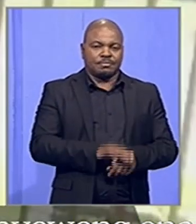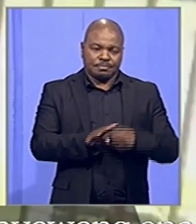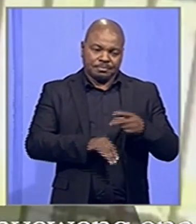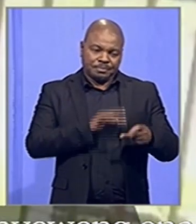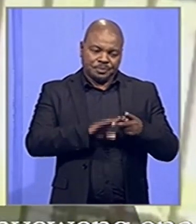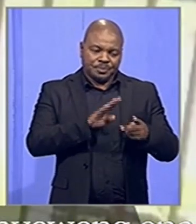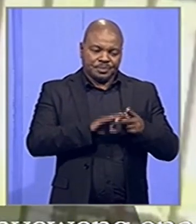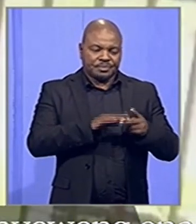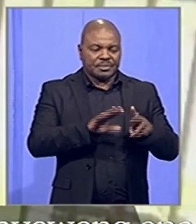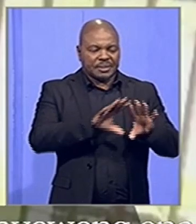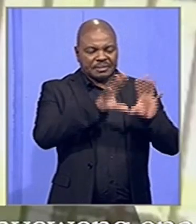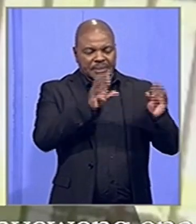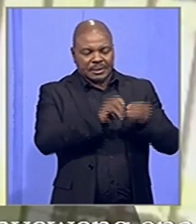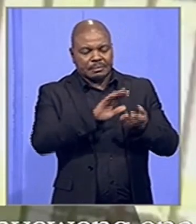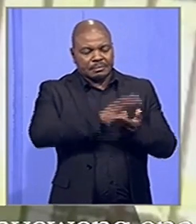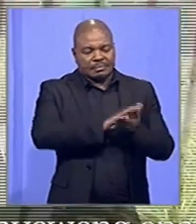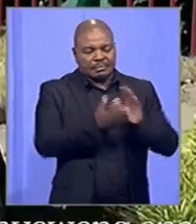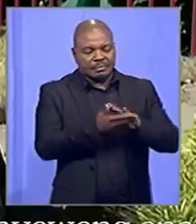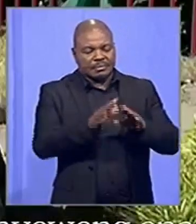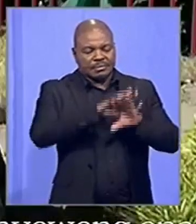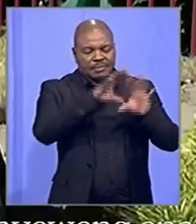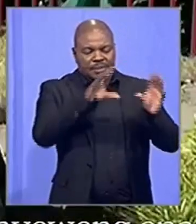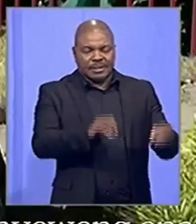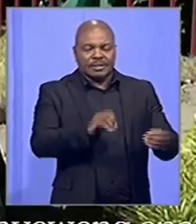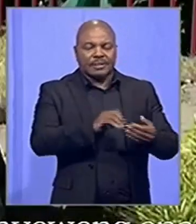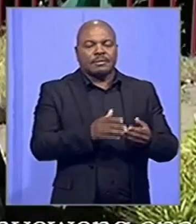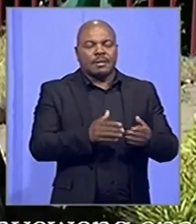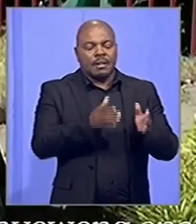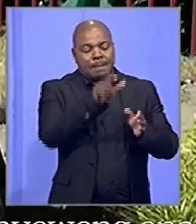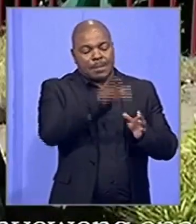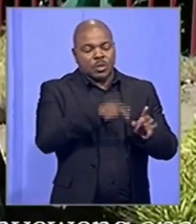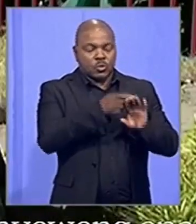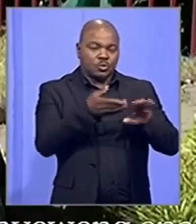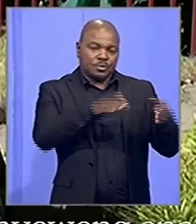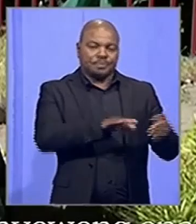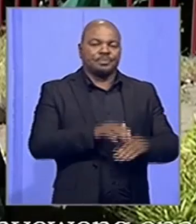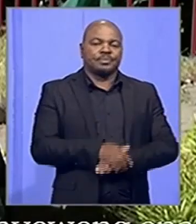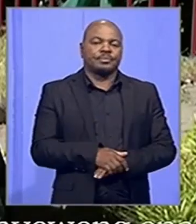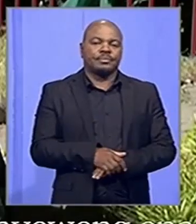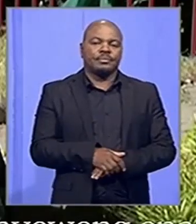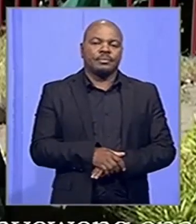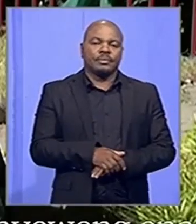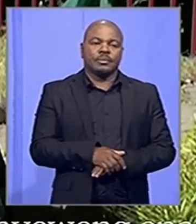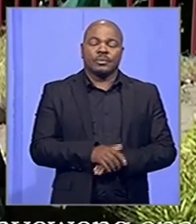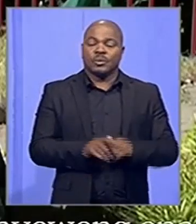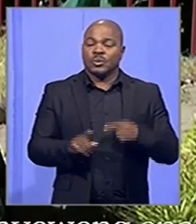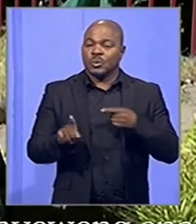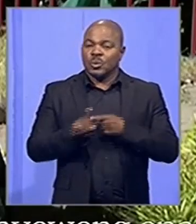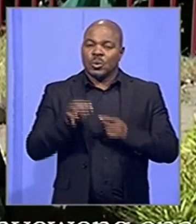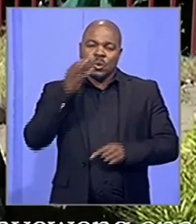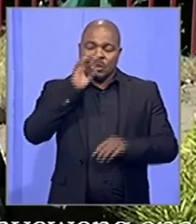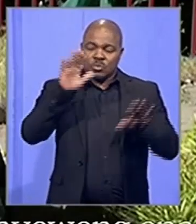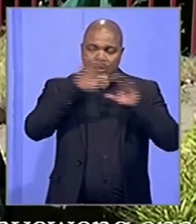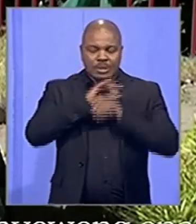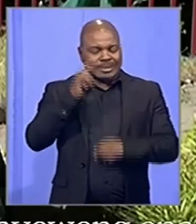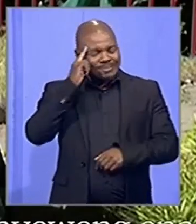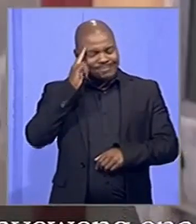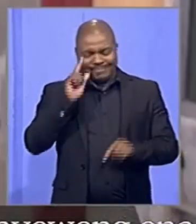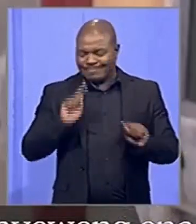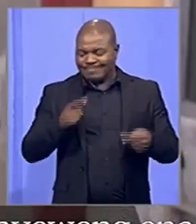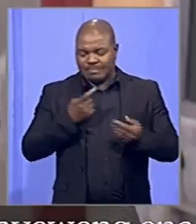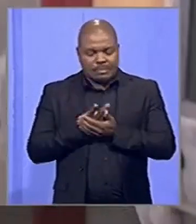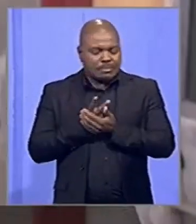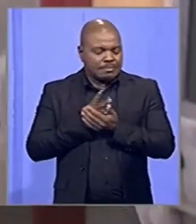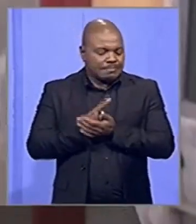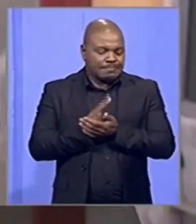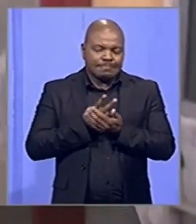a phutha le se neng se setse ka mora ketsahalo ena. O re ha bohlothi bosiu. So